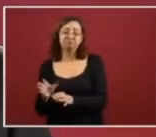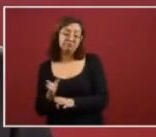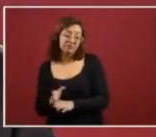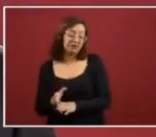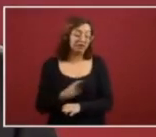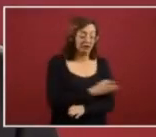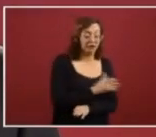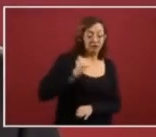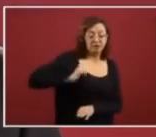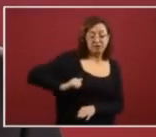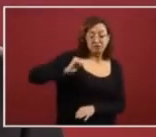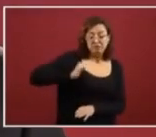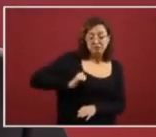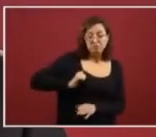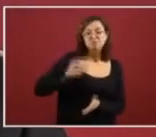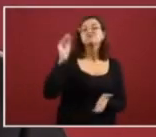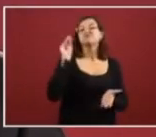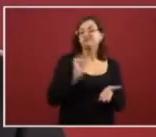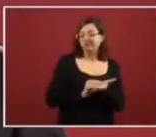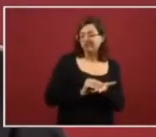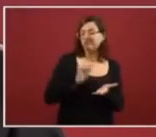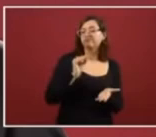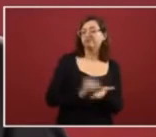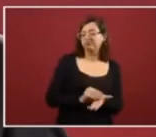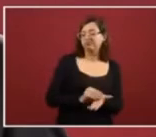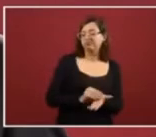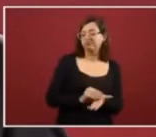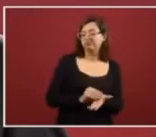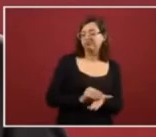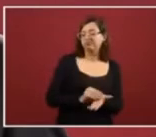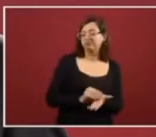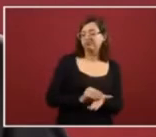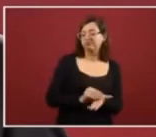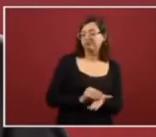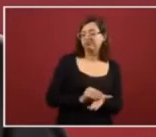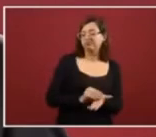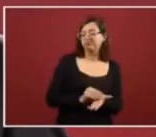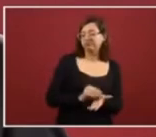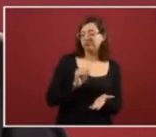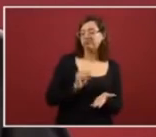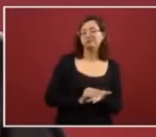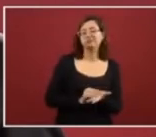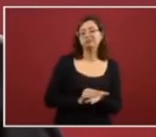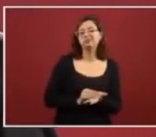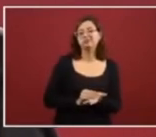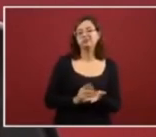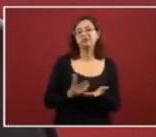Entonces, hay prácticas. So there are some practices.